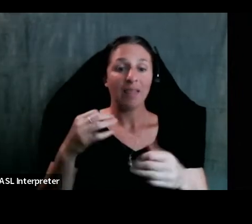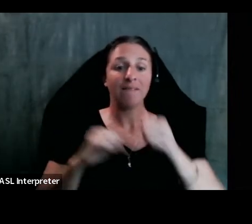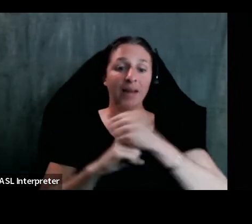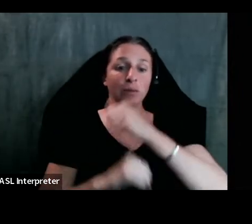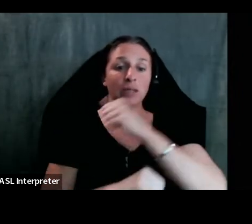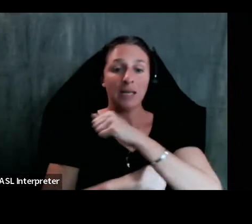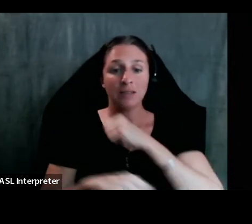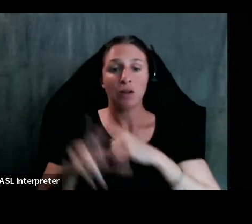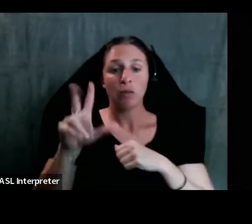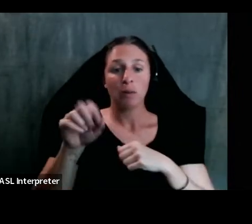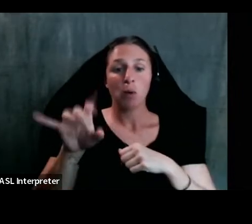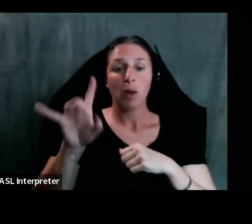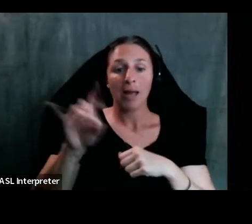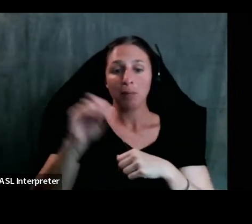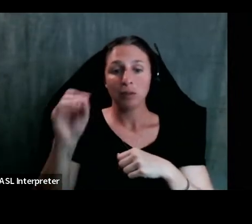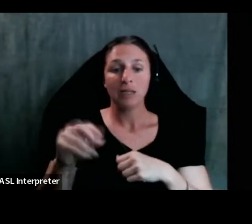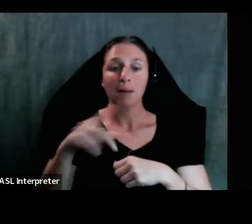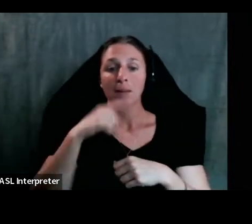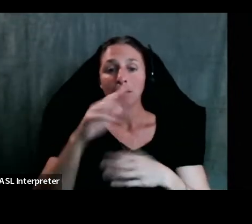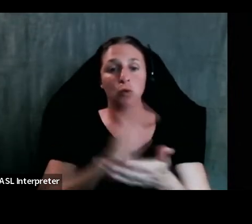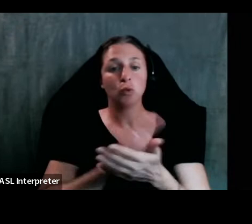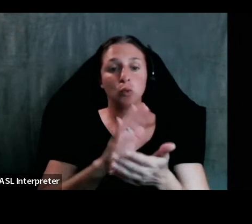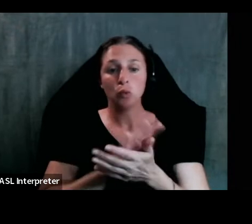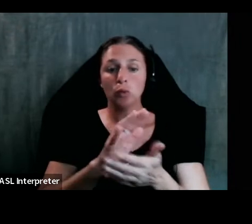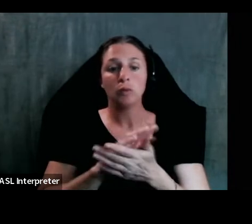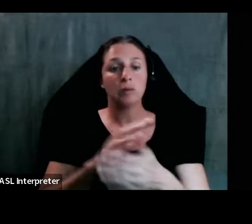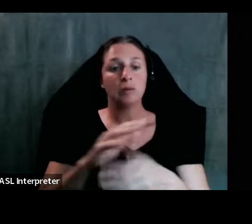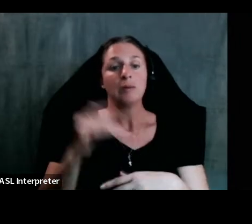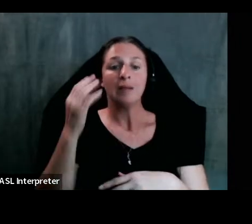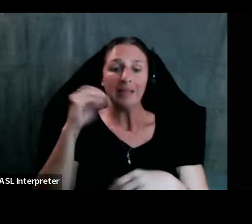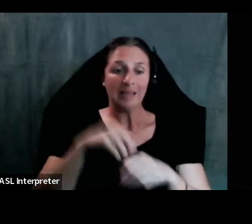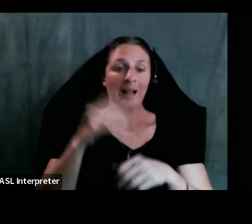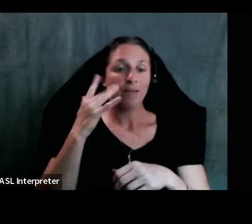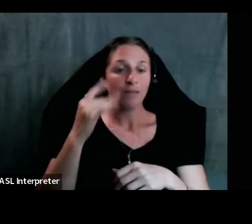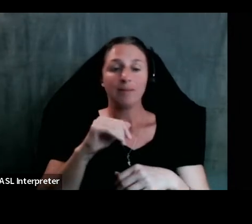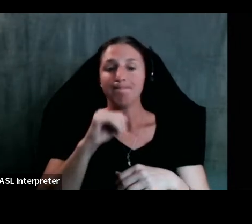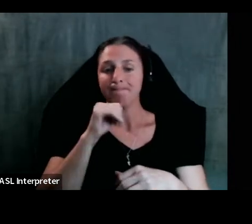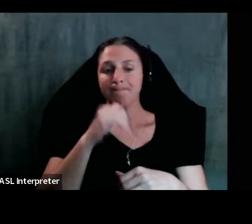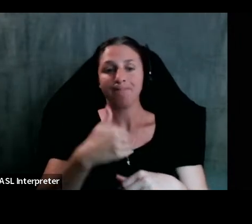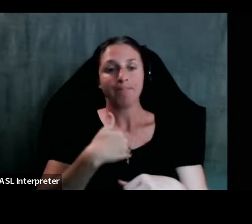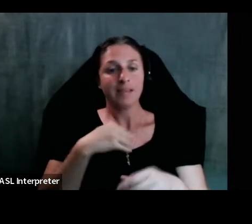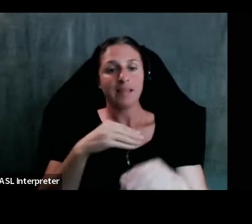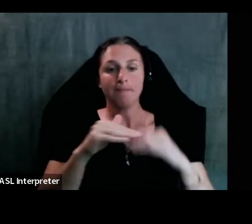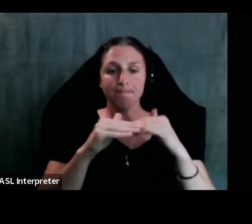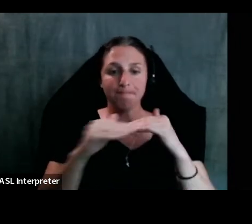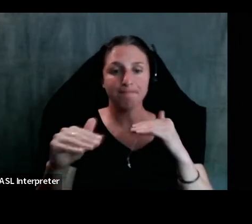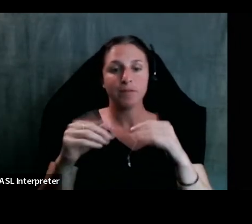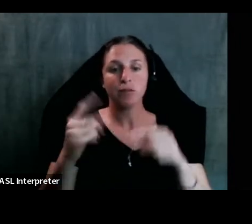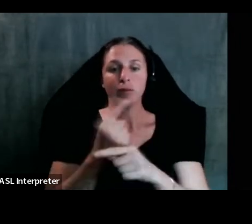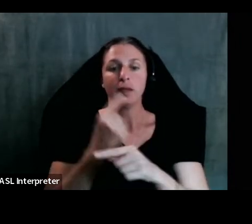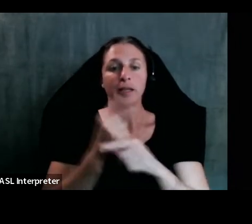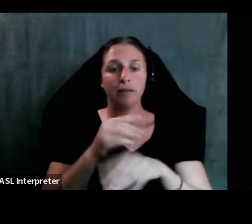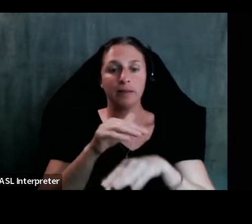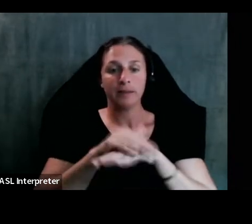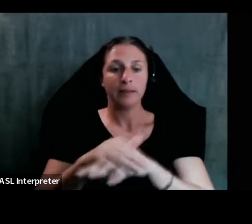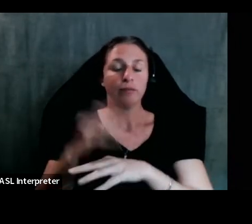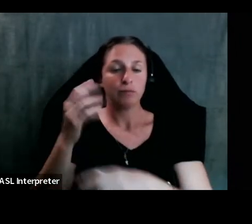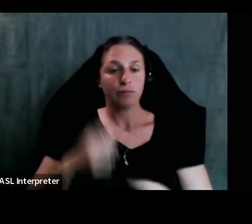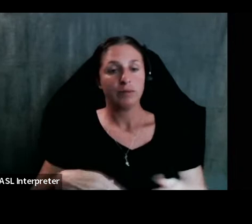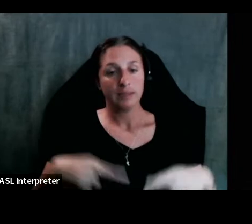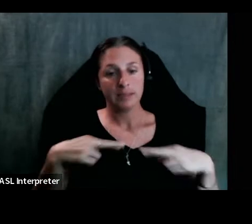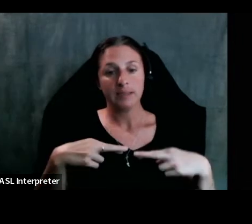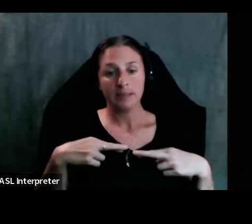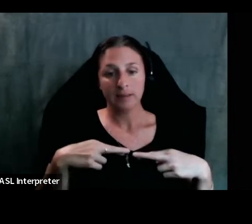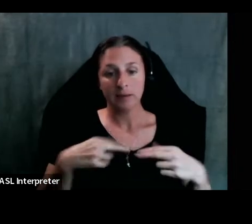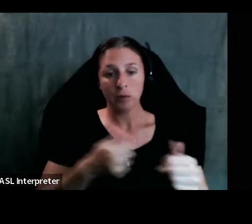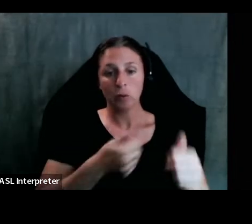public schools in California lacked a fixed, regular, and adequate nighttime residence. Whereas